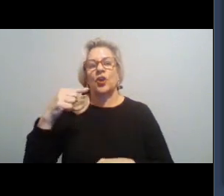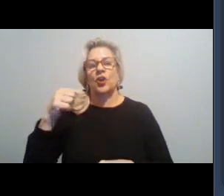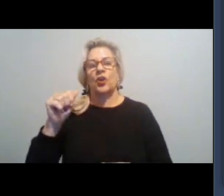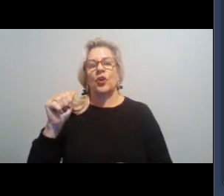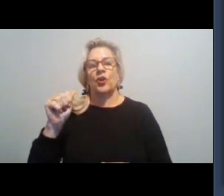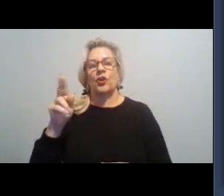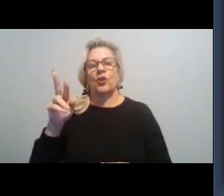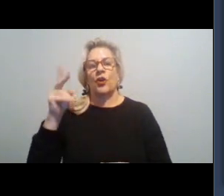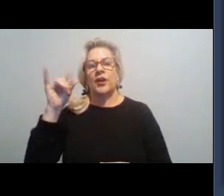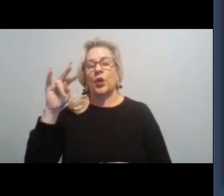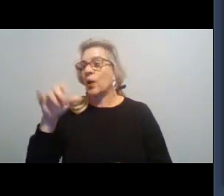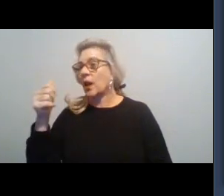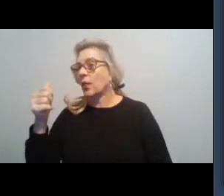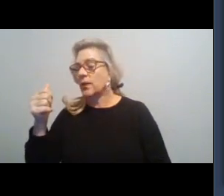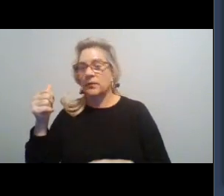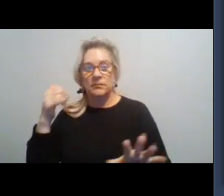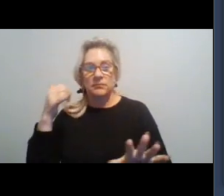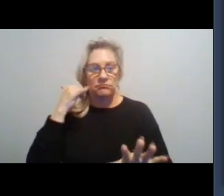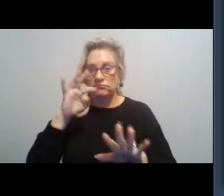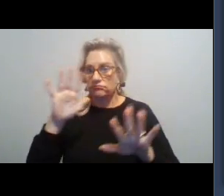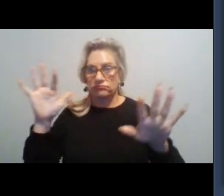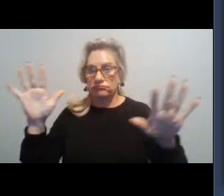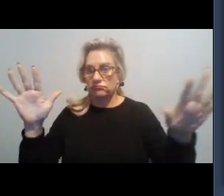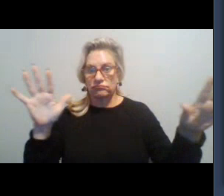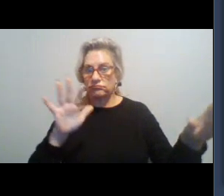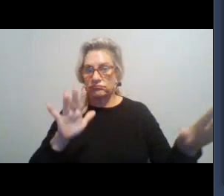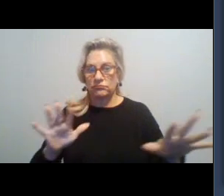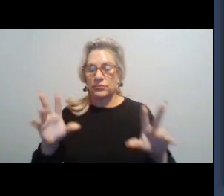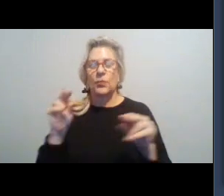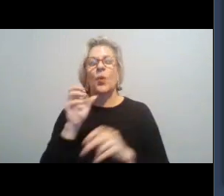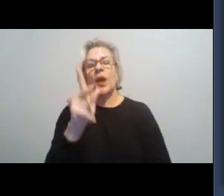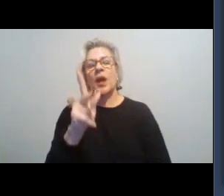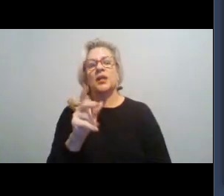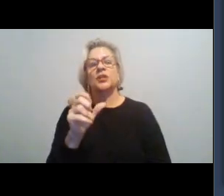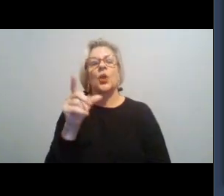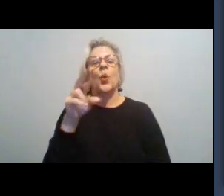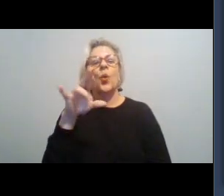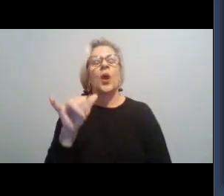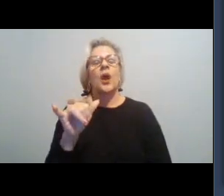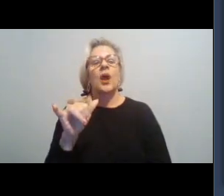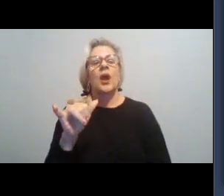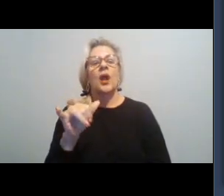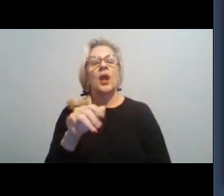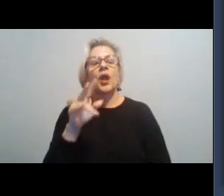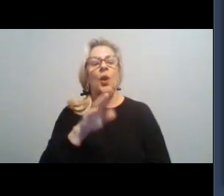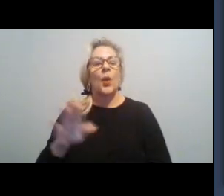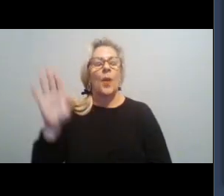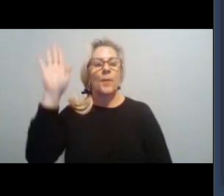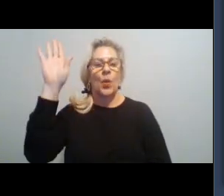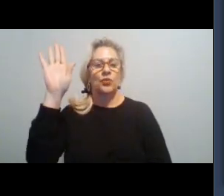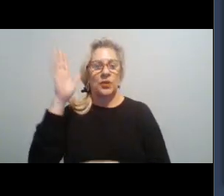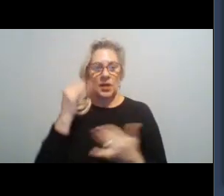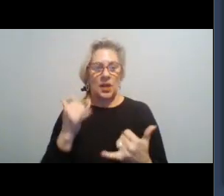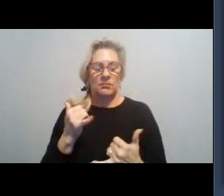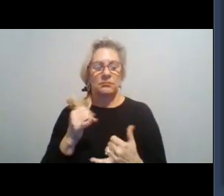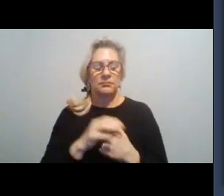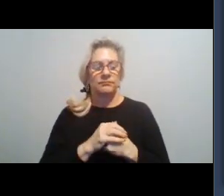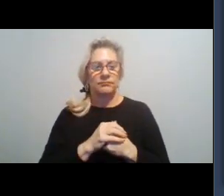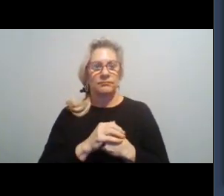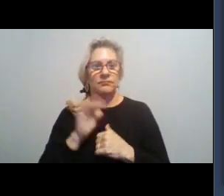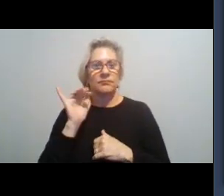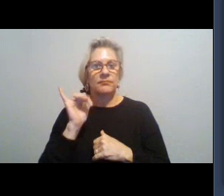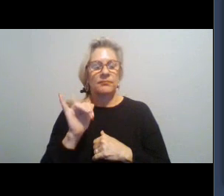Is there anyone else on the line? Okay. Lori, are you looking then for a motion at this point? That's